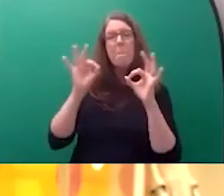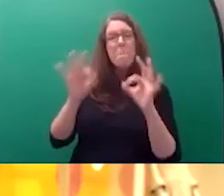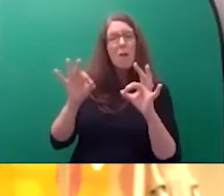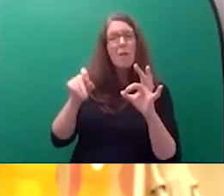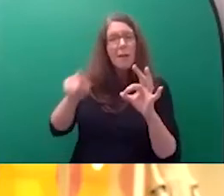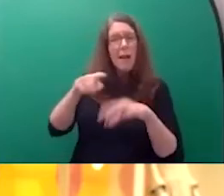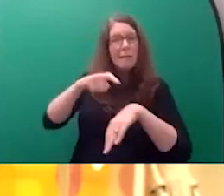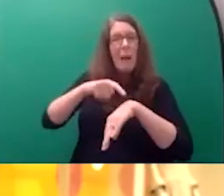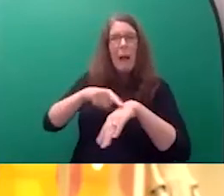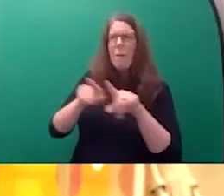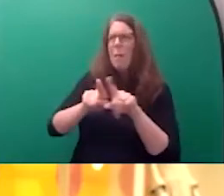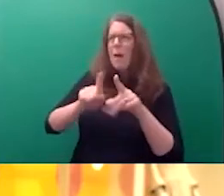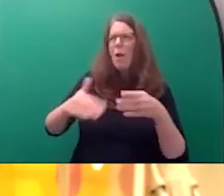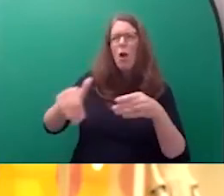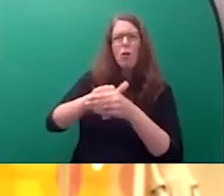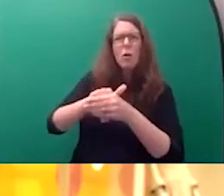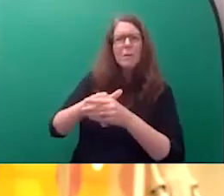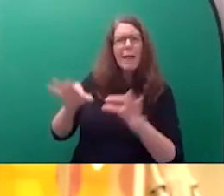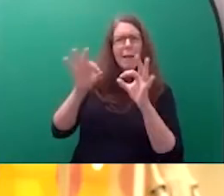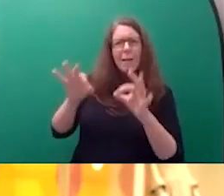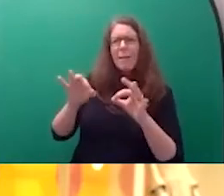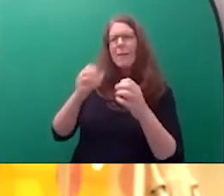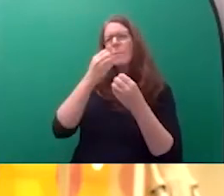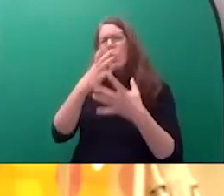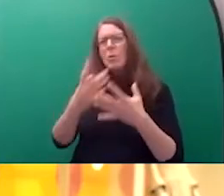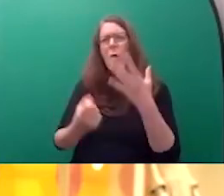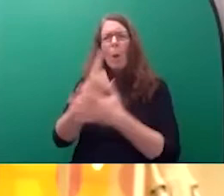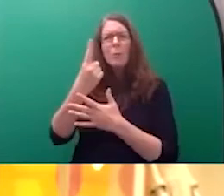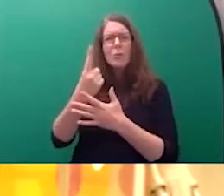those wonderful opportunities when you can,